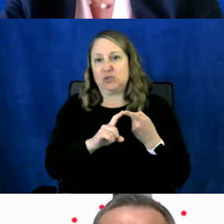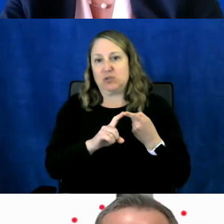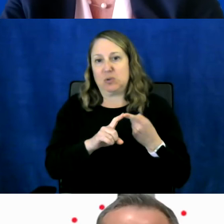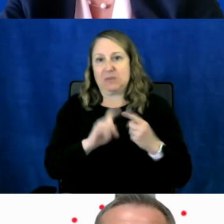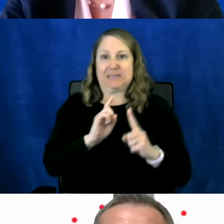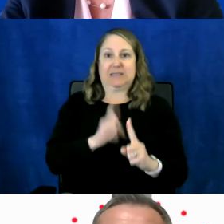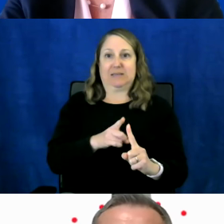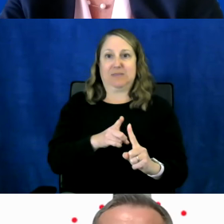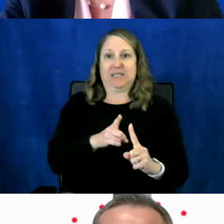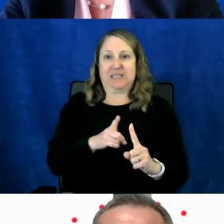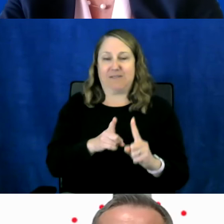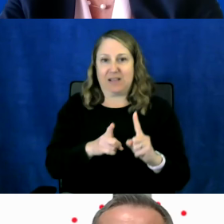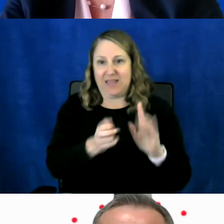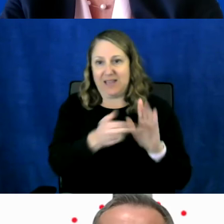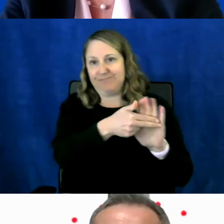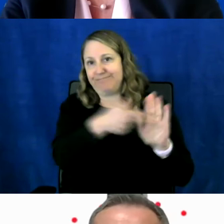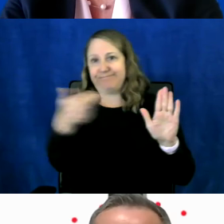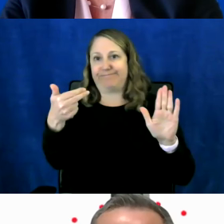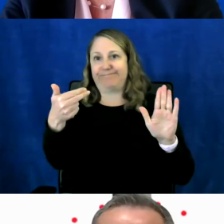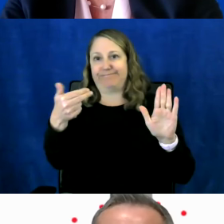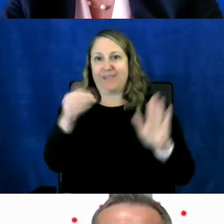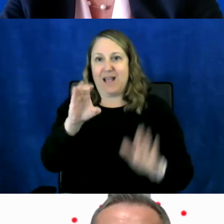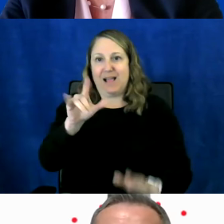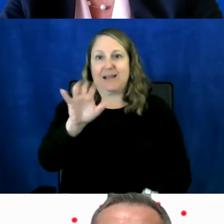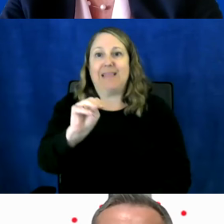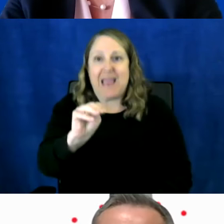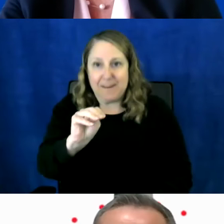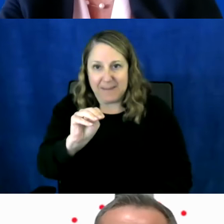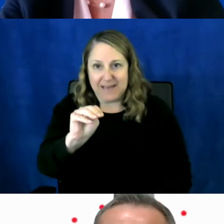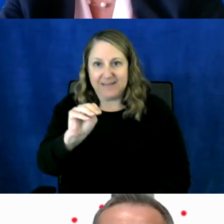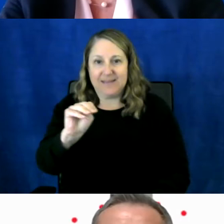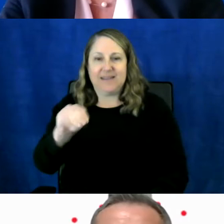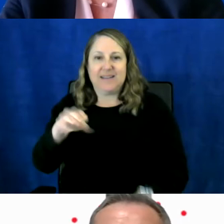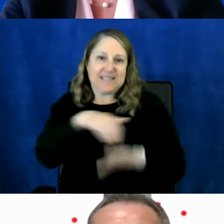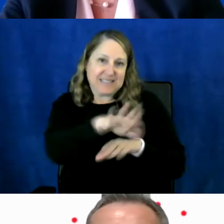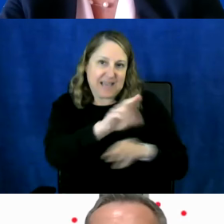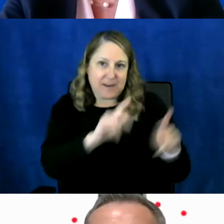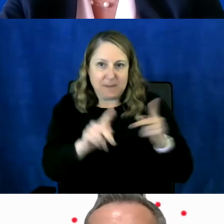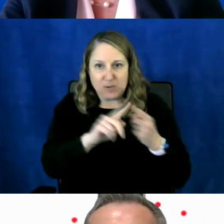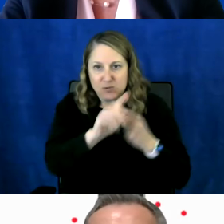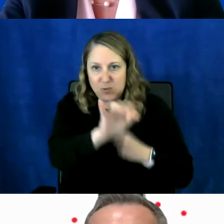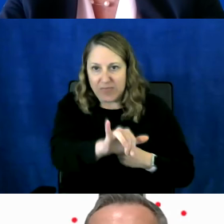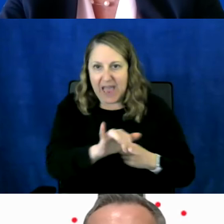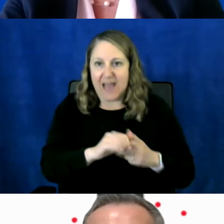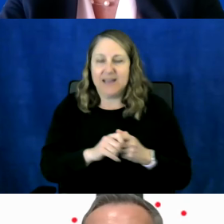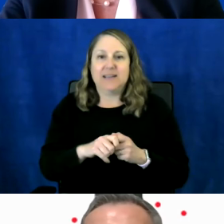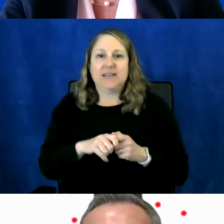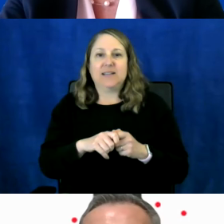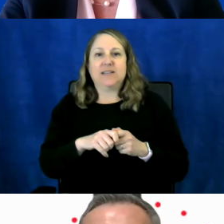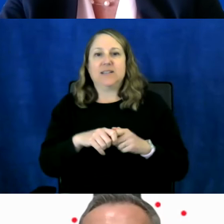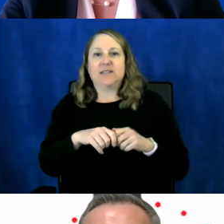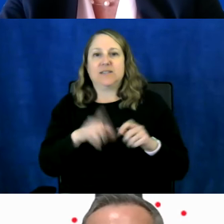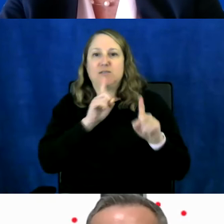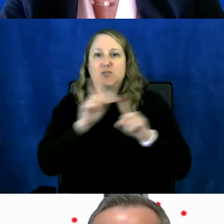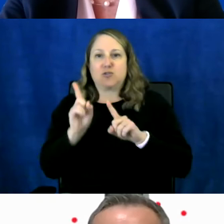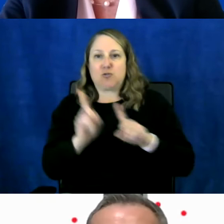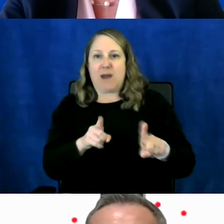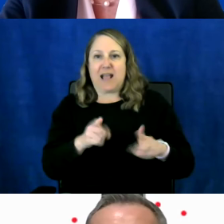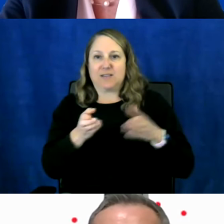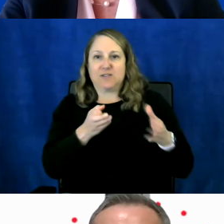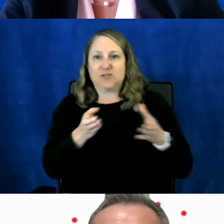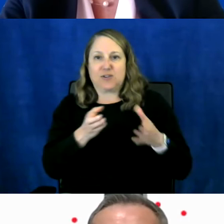specifically tag it, claim it, direct someone people to it, direct the service delivery, the public service delivery system to